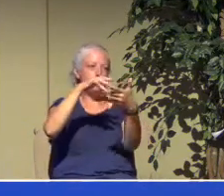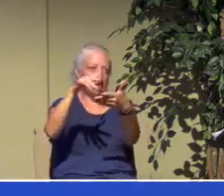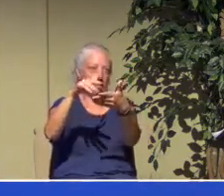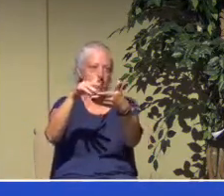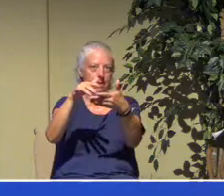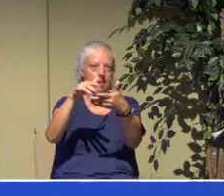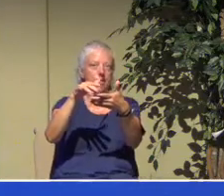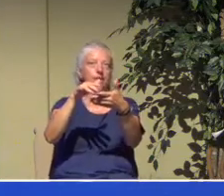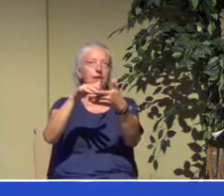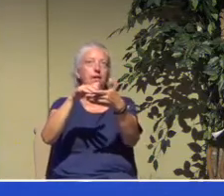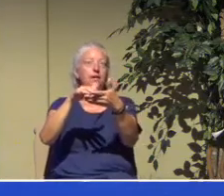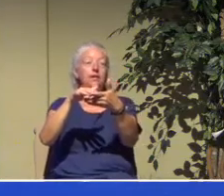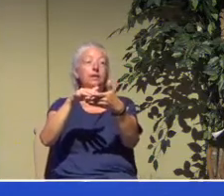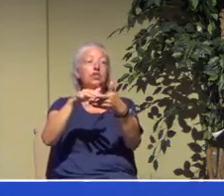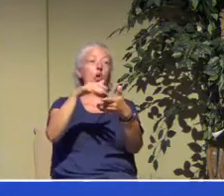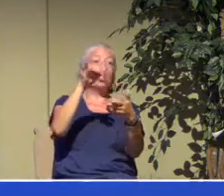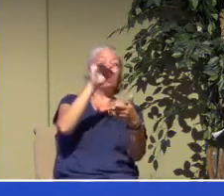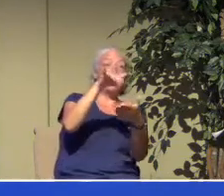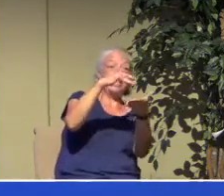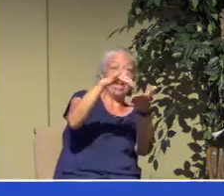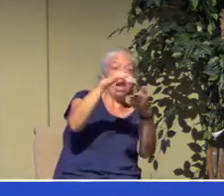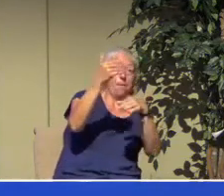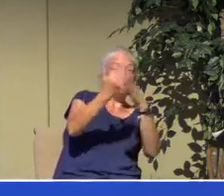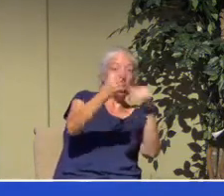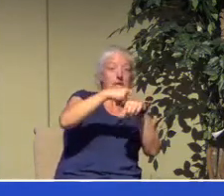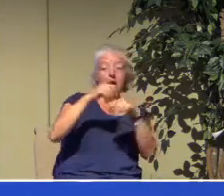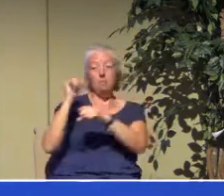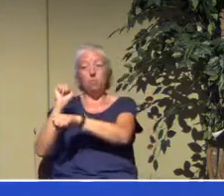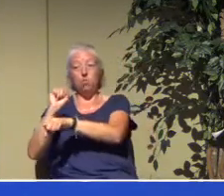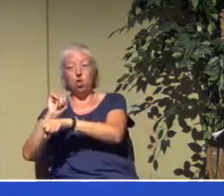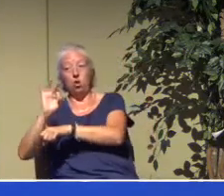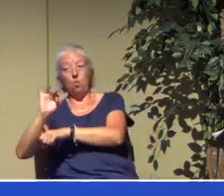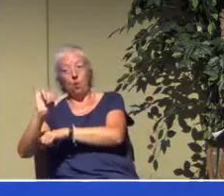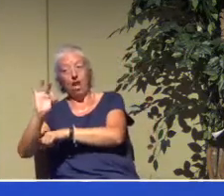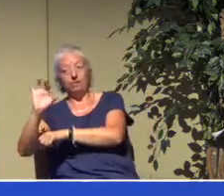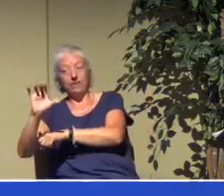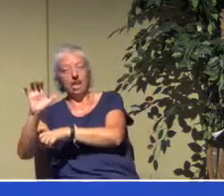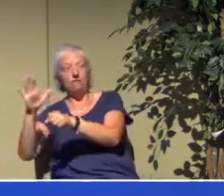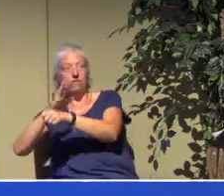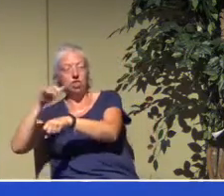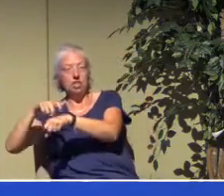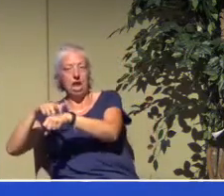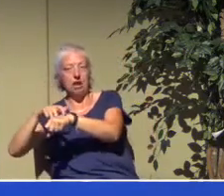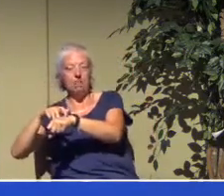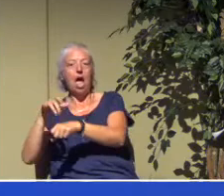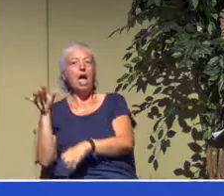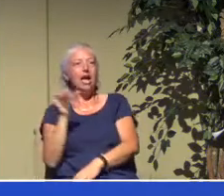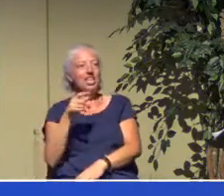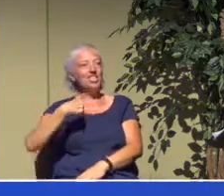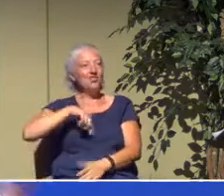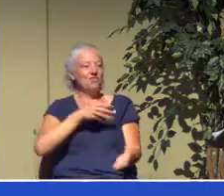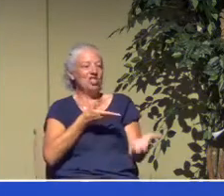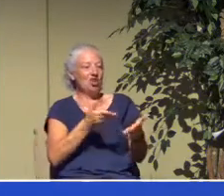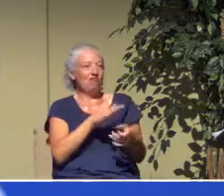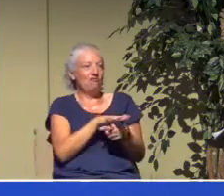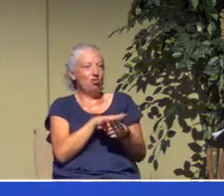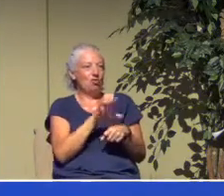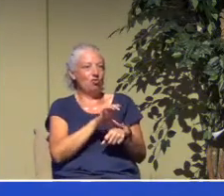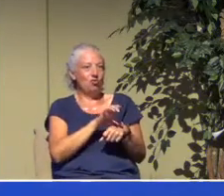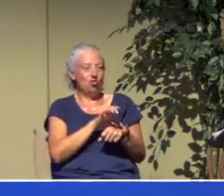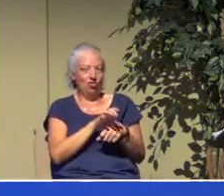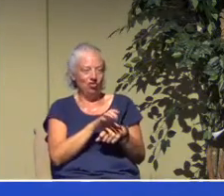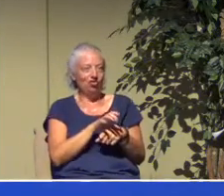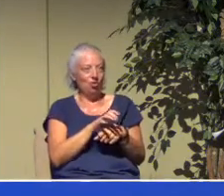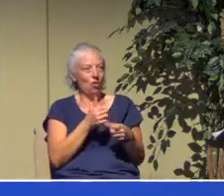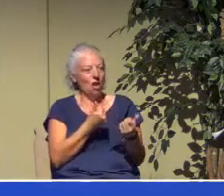that part-time, and I work with Youth for Christ full-time. And we also serve in our local church to edify the